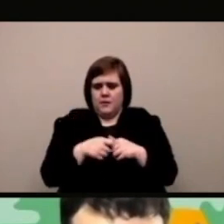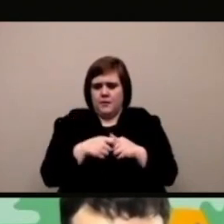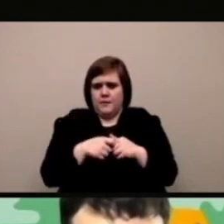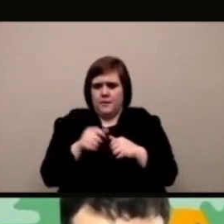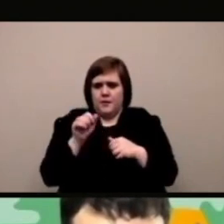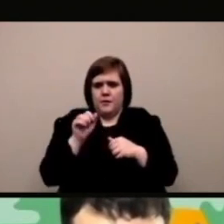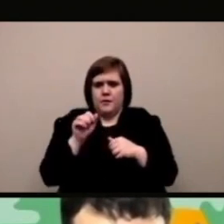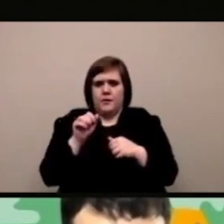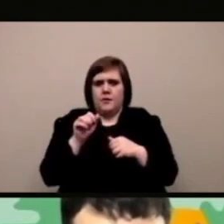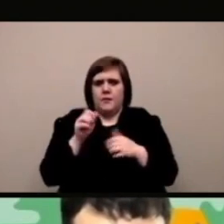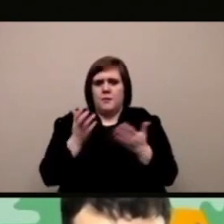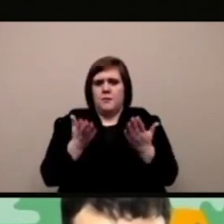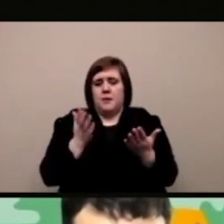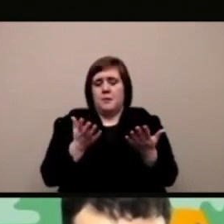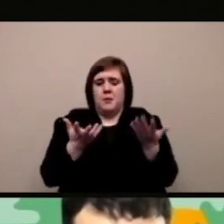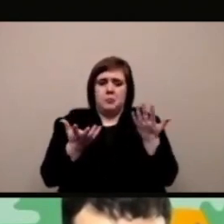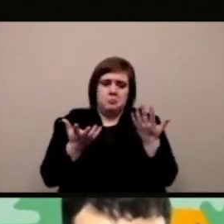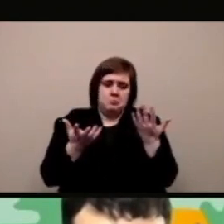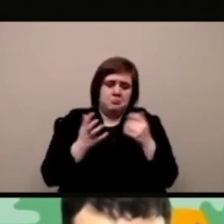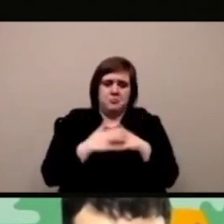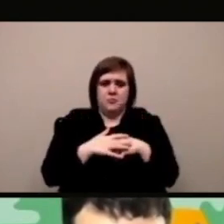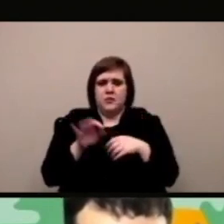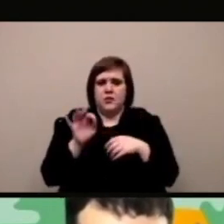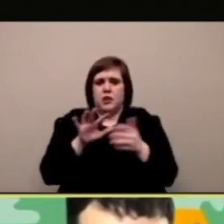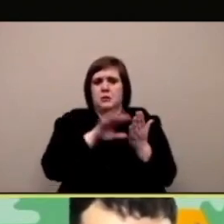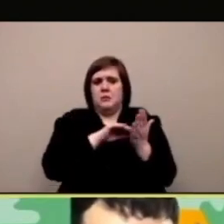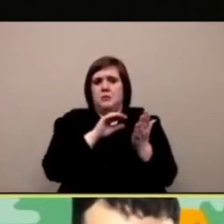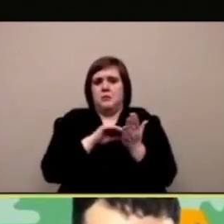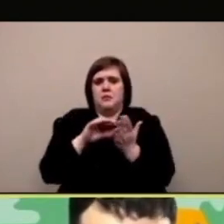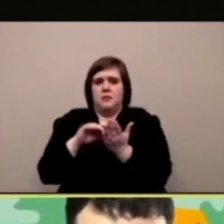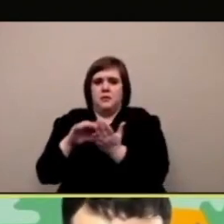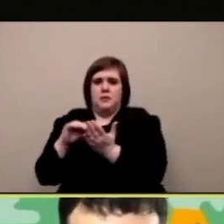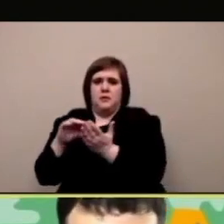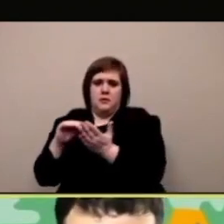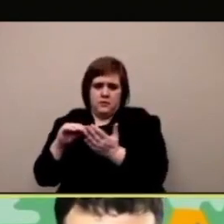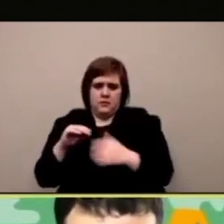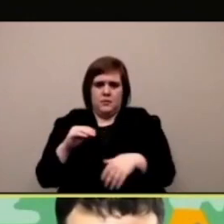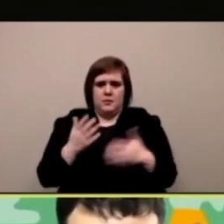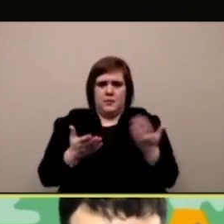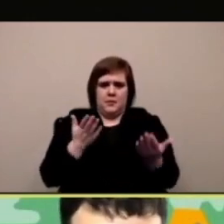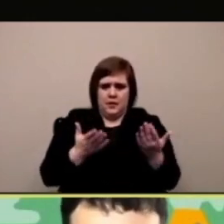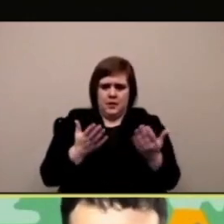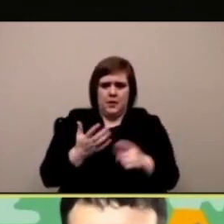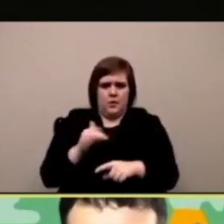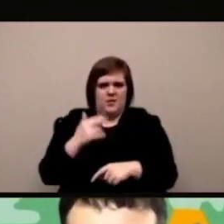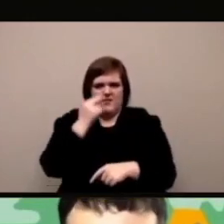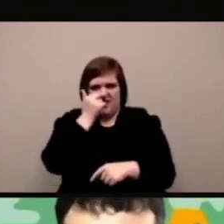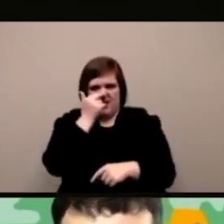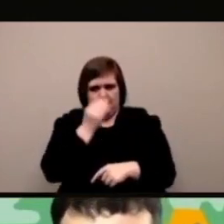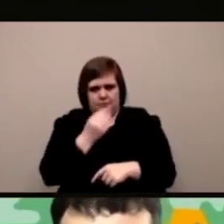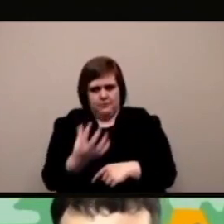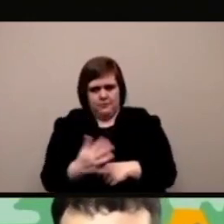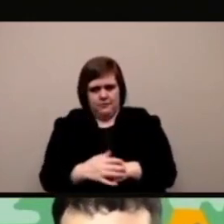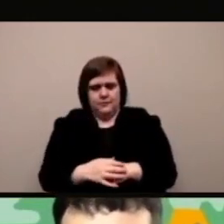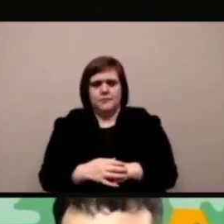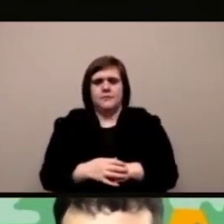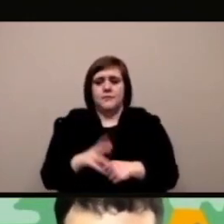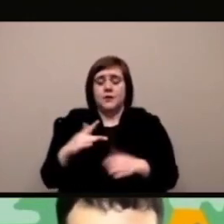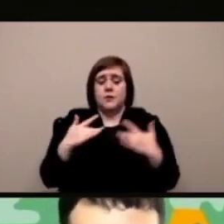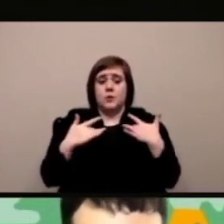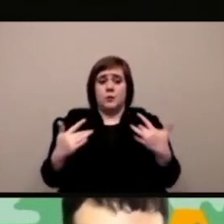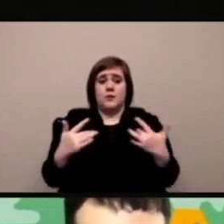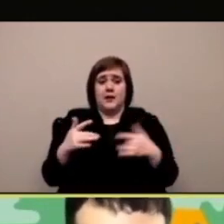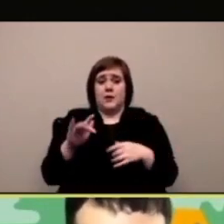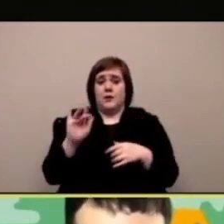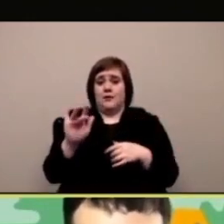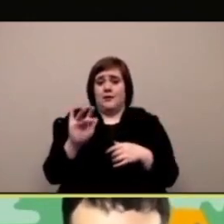started making clones? And this is pretty funny. So normally when you click